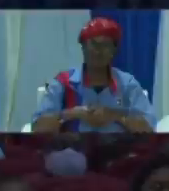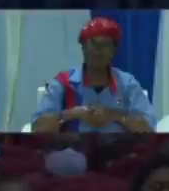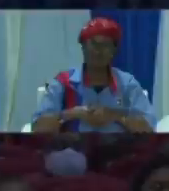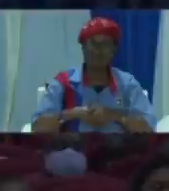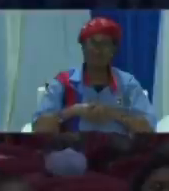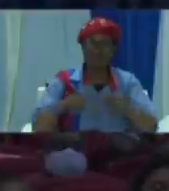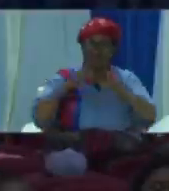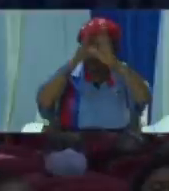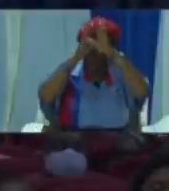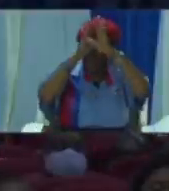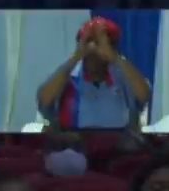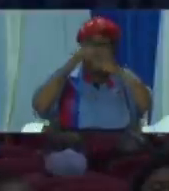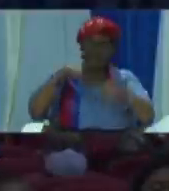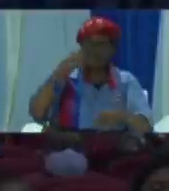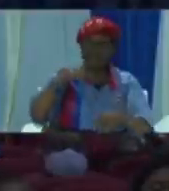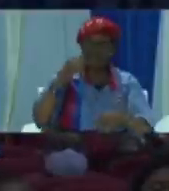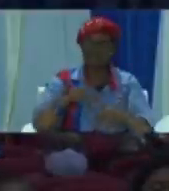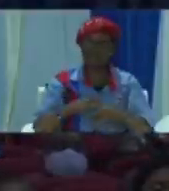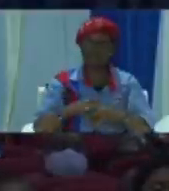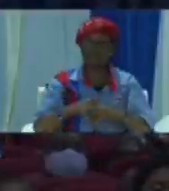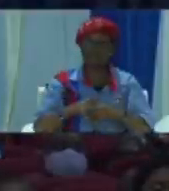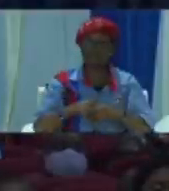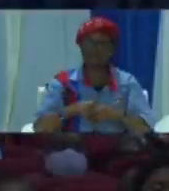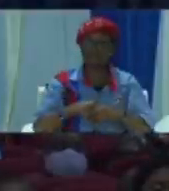Daddy says. Daddy, we go.